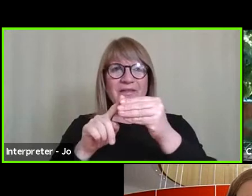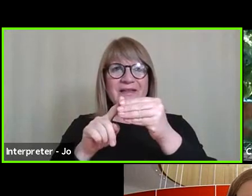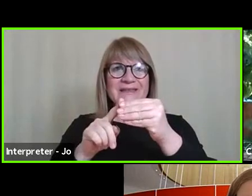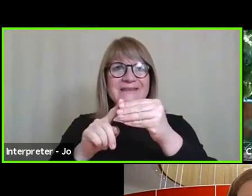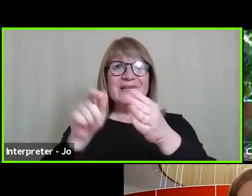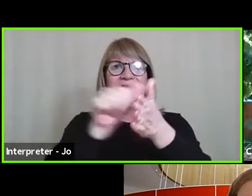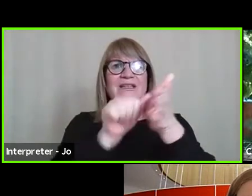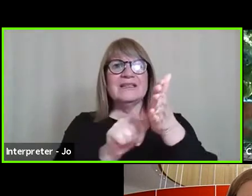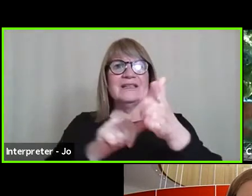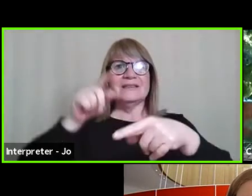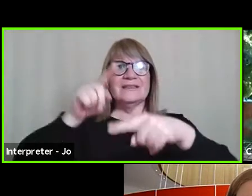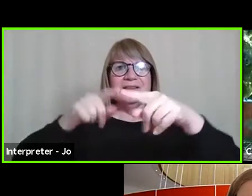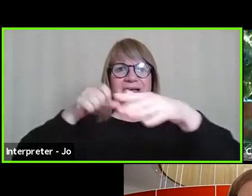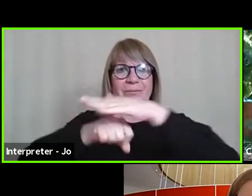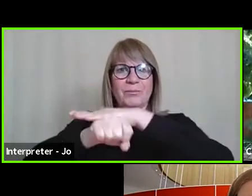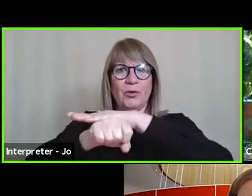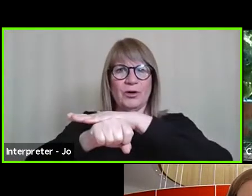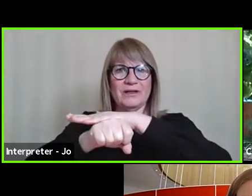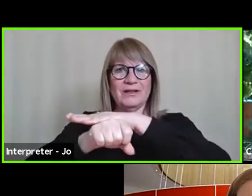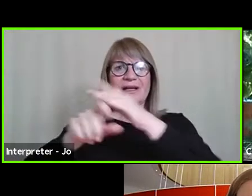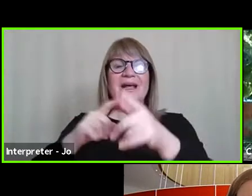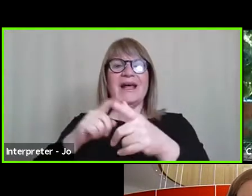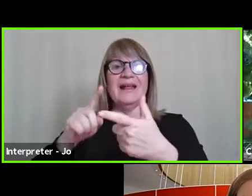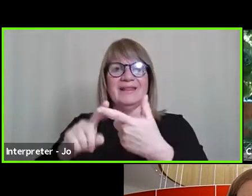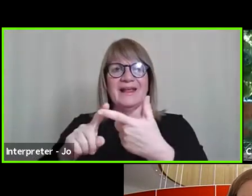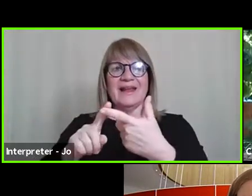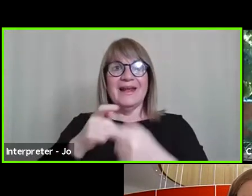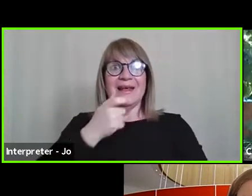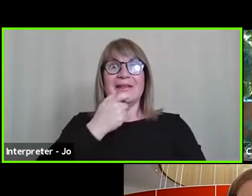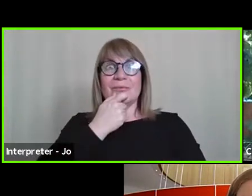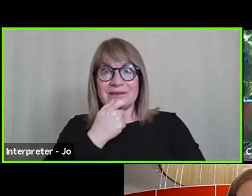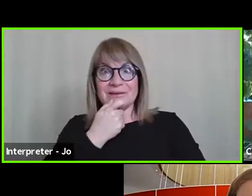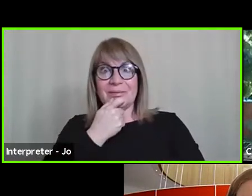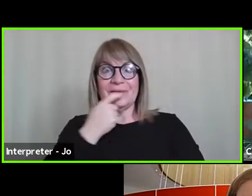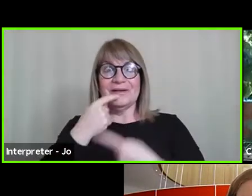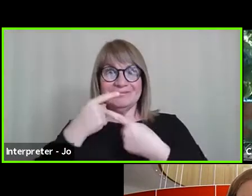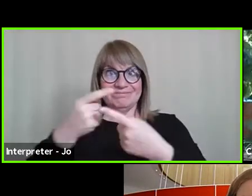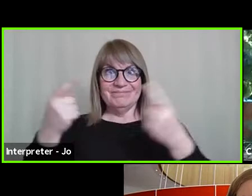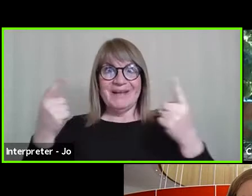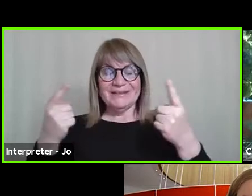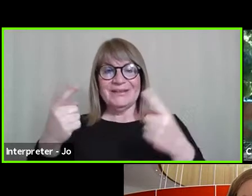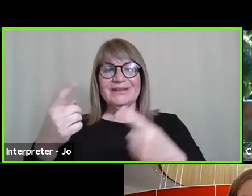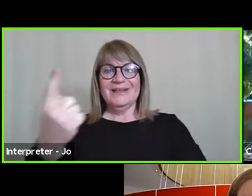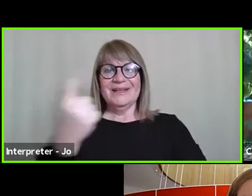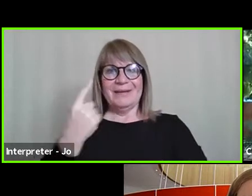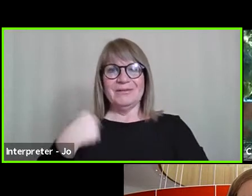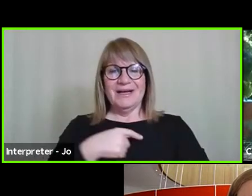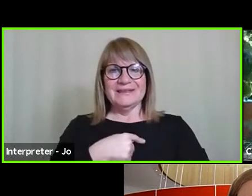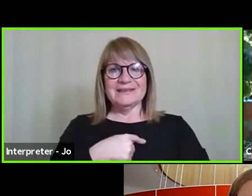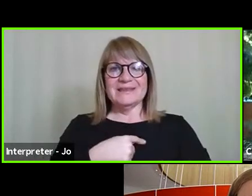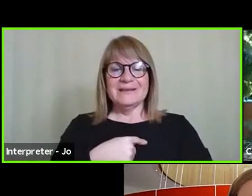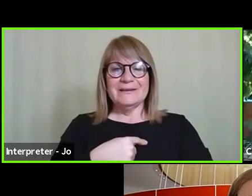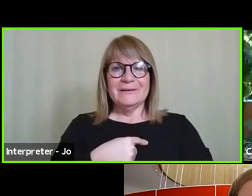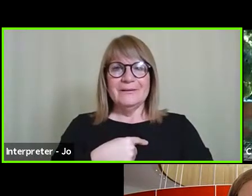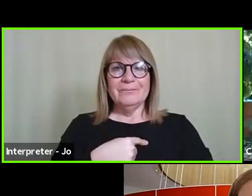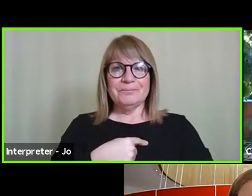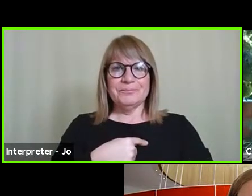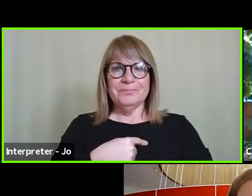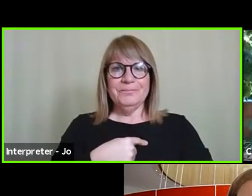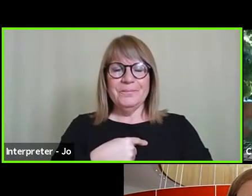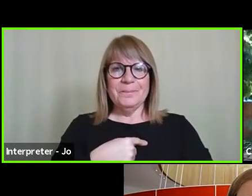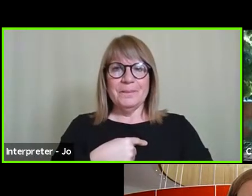dozen cases documented when a whistleblower came to us much like don wooten reaching out to lawyers um more